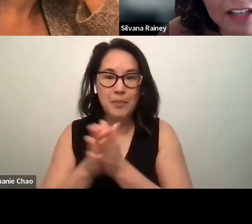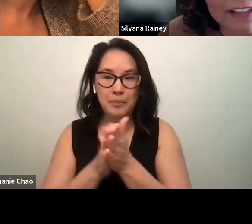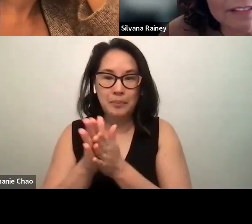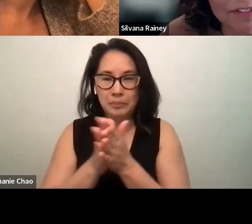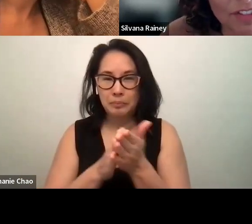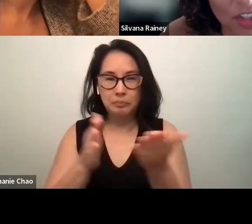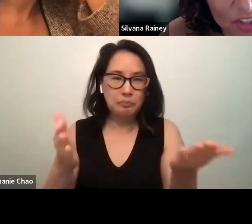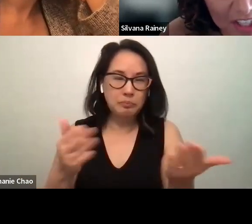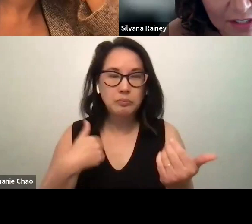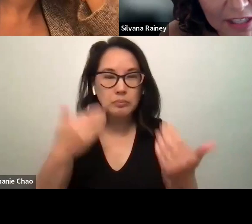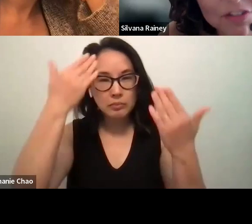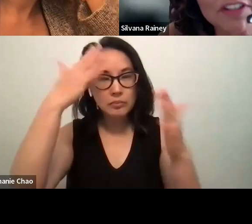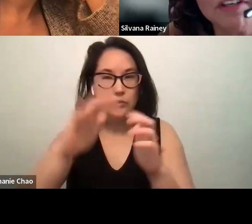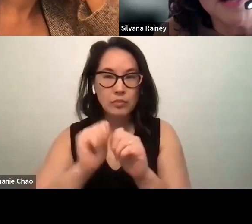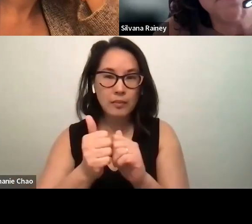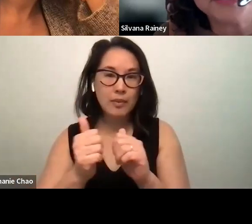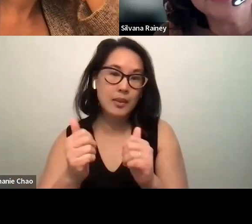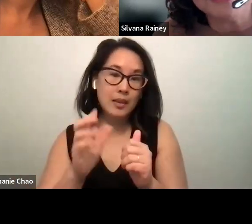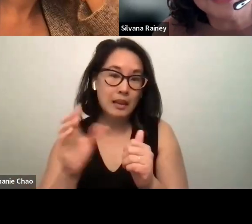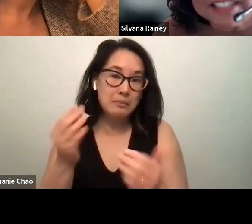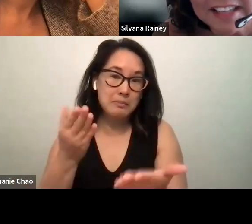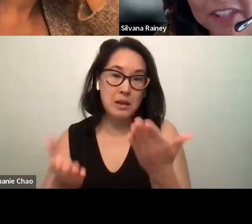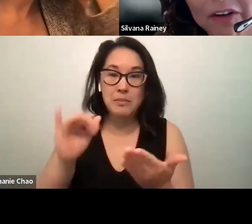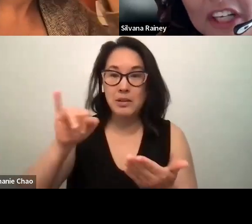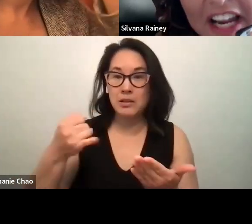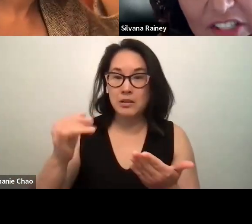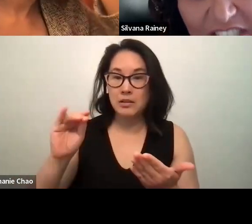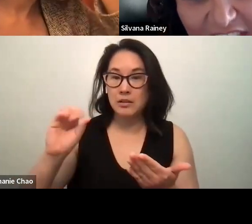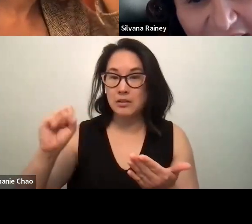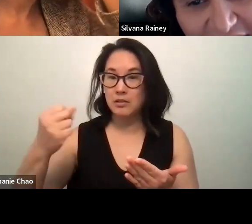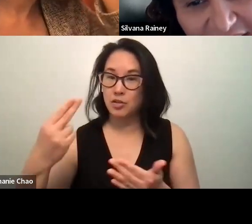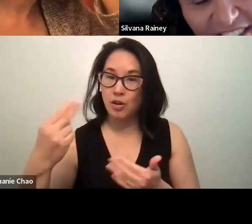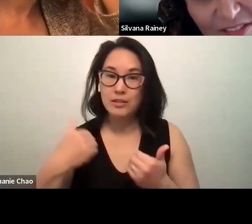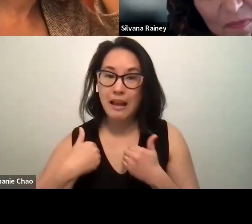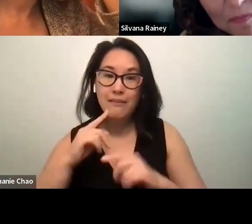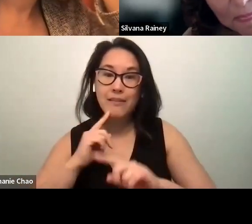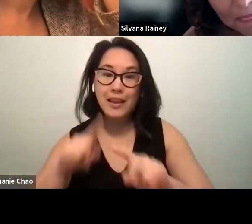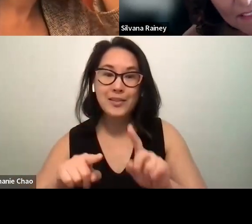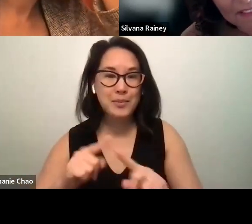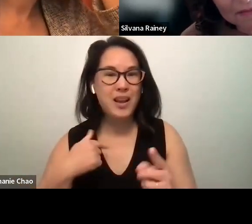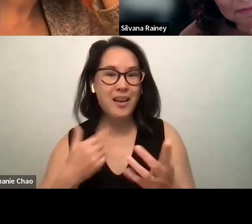do that, and Josh has an answer, but that's something I would like to see it.